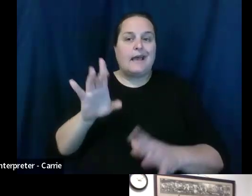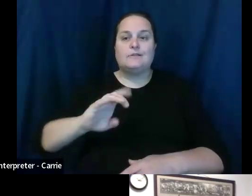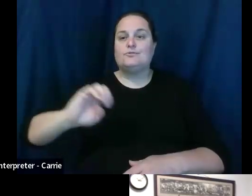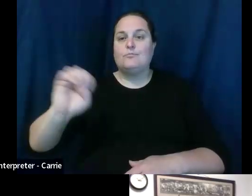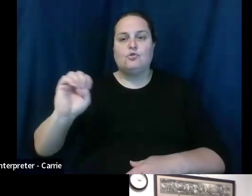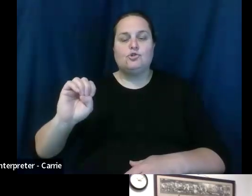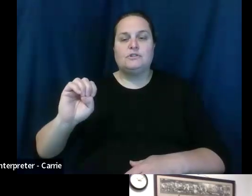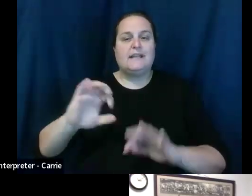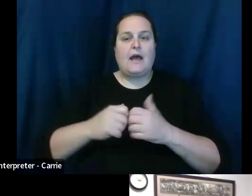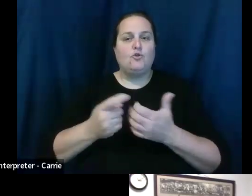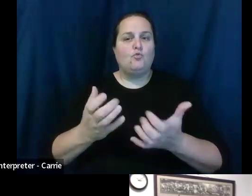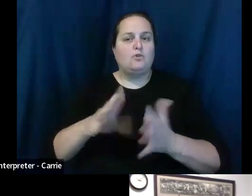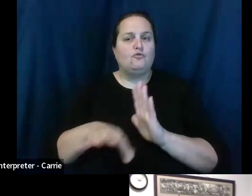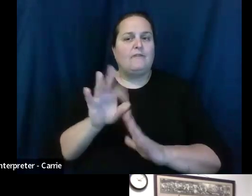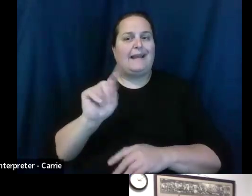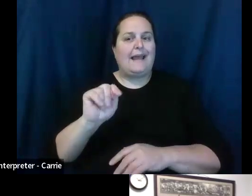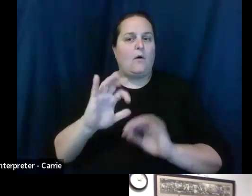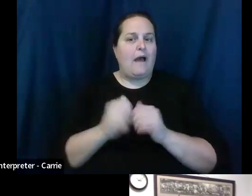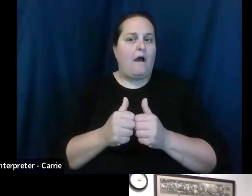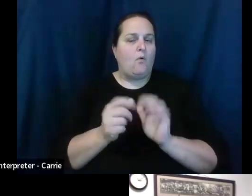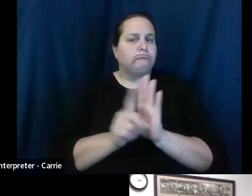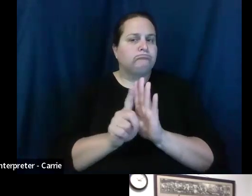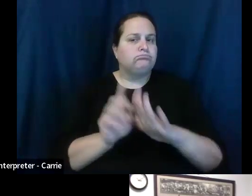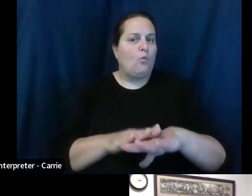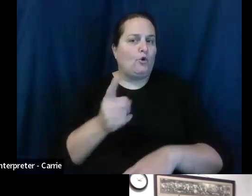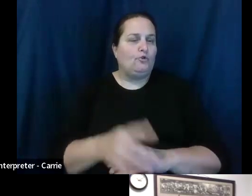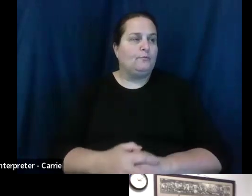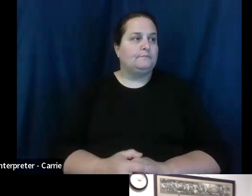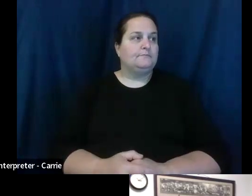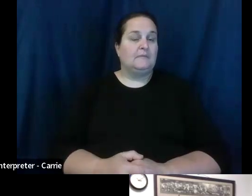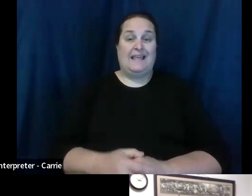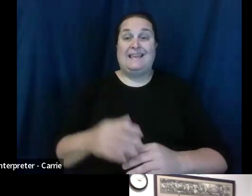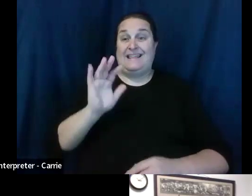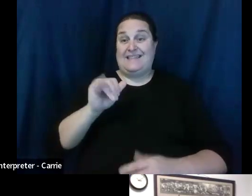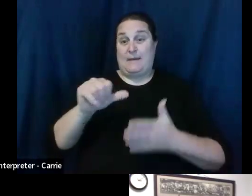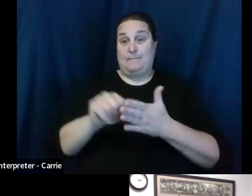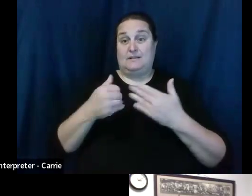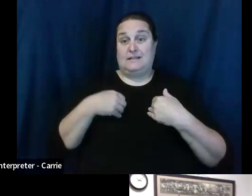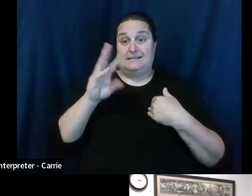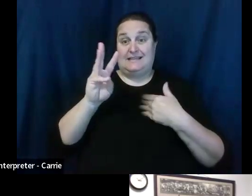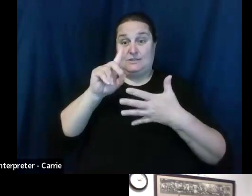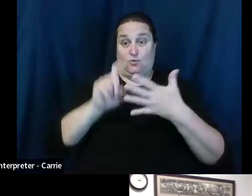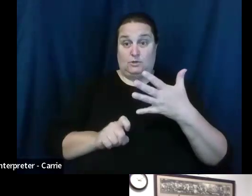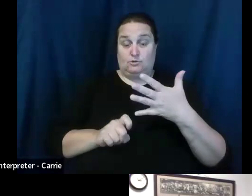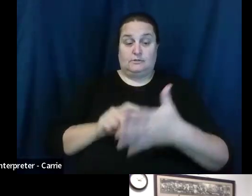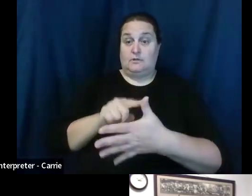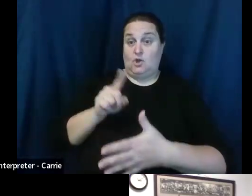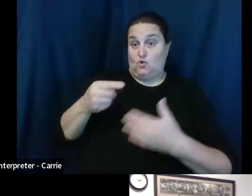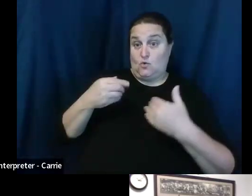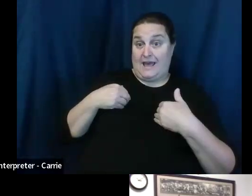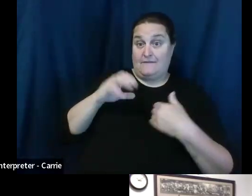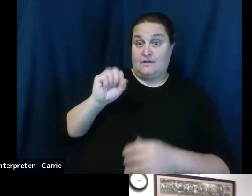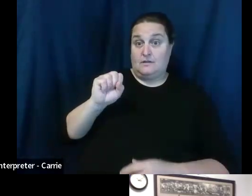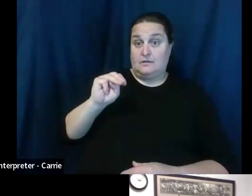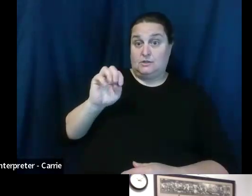situation. And so the 6 questions on this page are: do you have a smoke detector on all floors